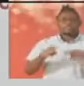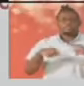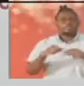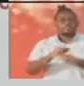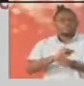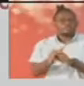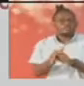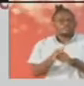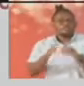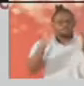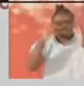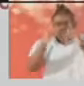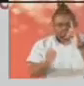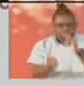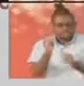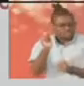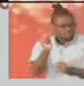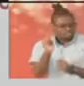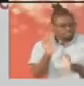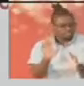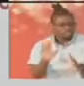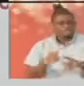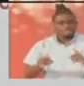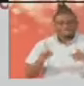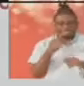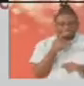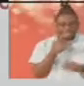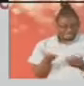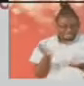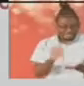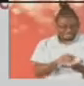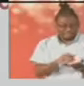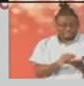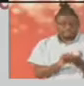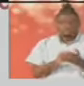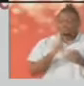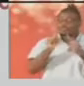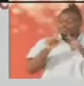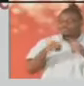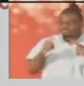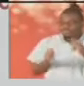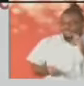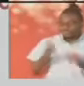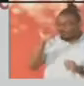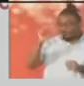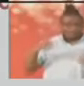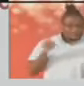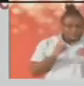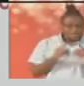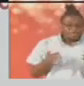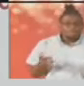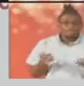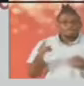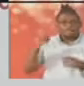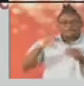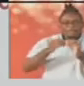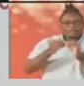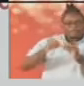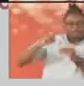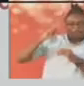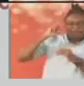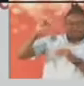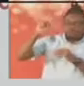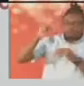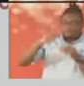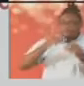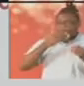of us would have heard about, but I wanted to bring it back, where we, Trinidad and Tobago, were ranked number 1 in the University of